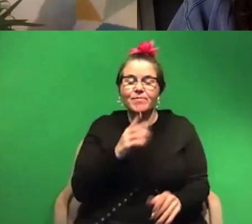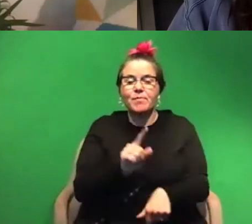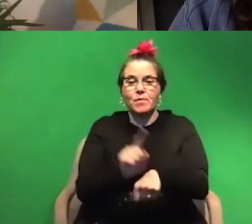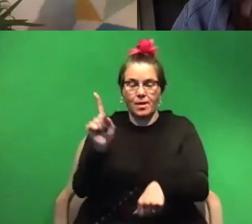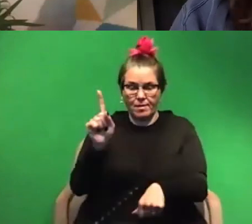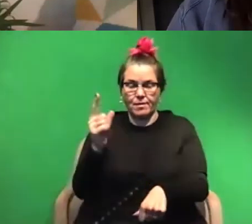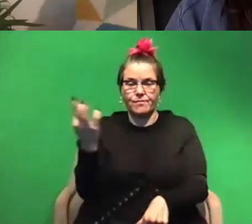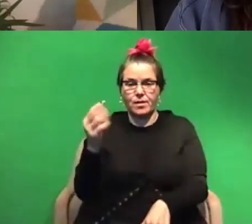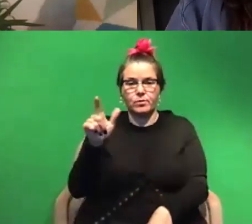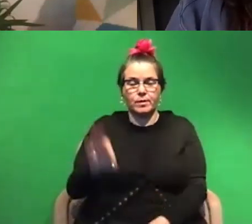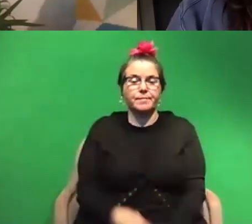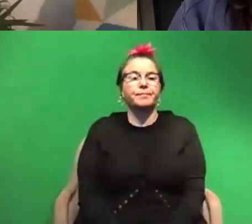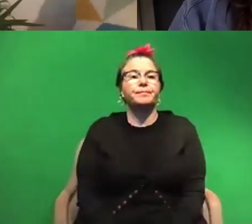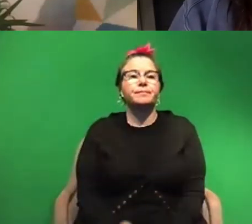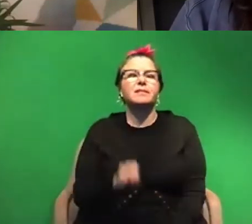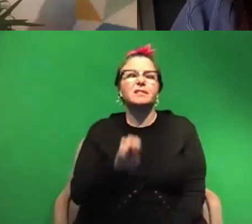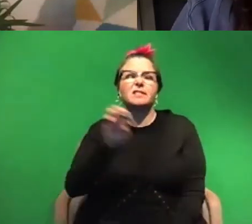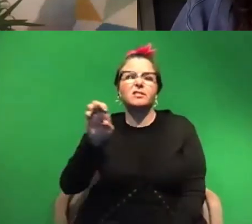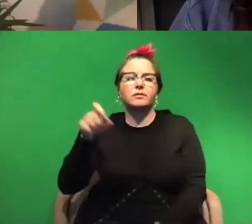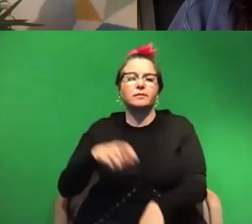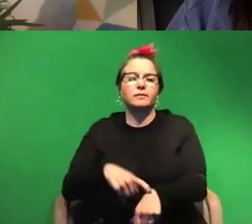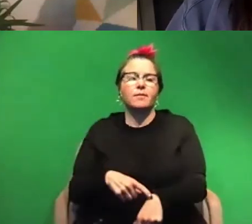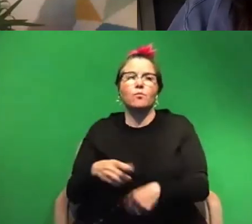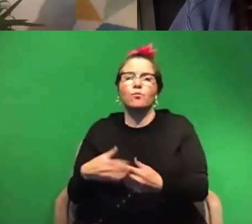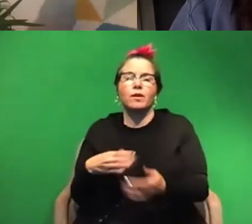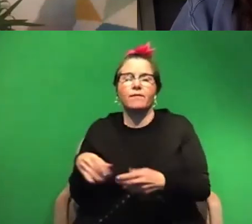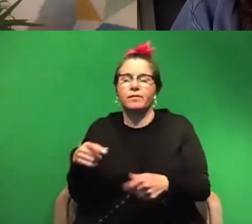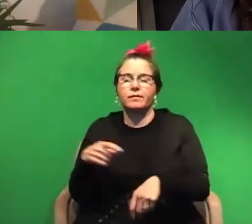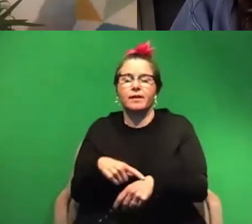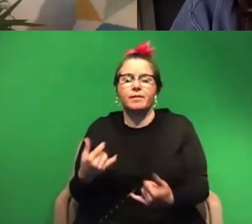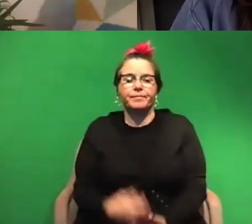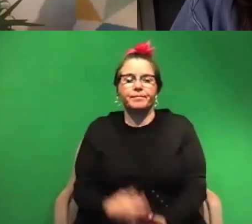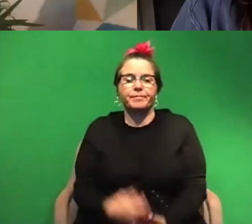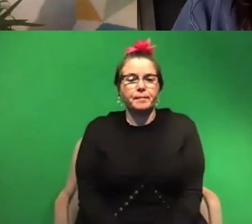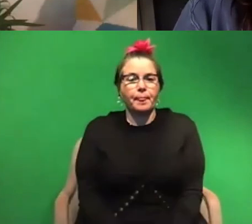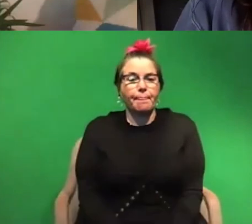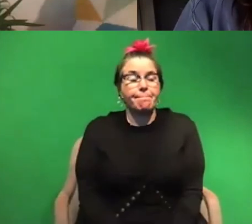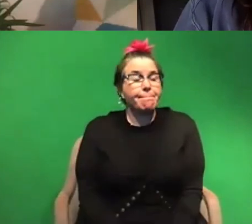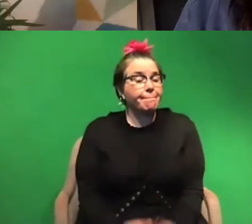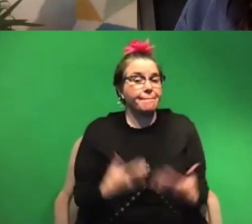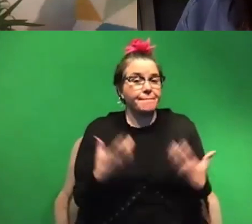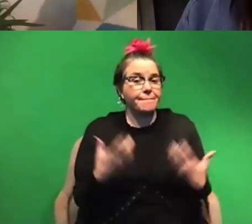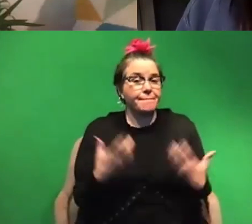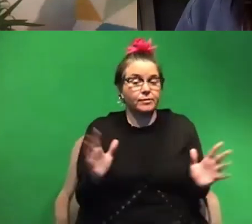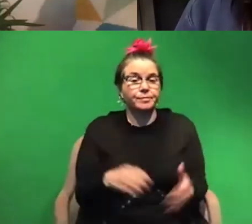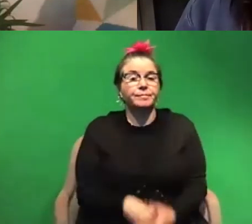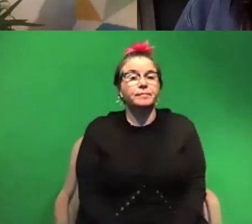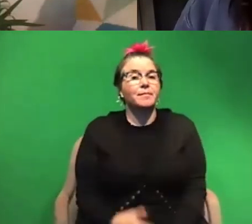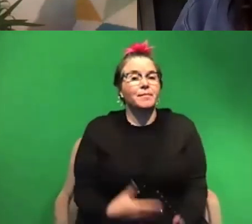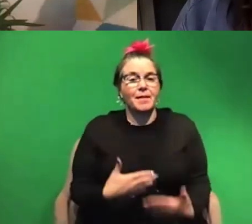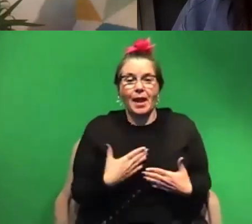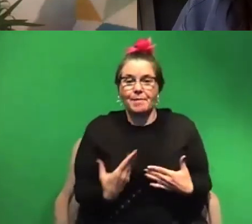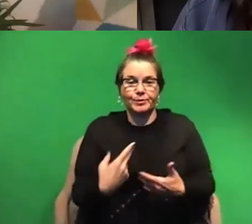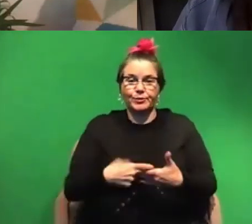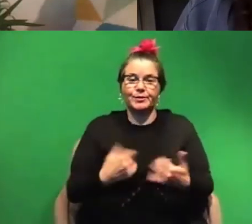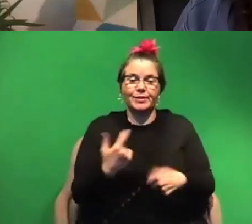the 29th. These are all in Eastern Standard, or Eastern, whatever time we're in right now, daylight time. That's all I have for you. I'm so glad you were all here today, and